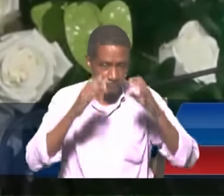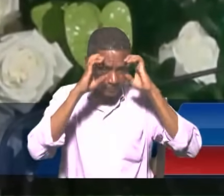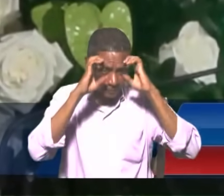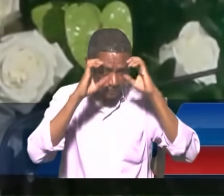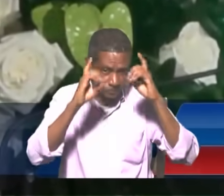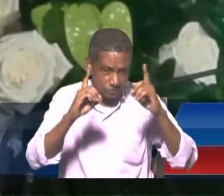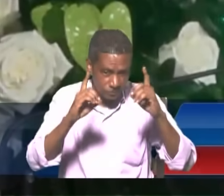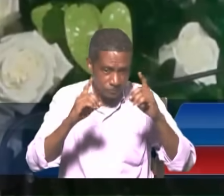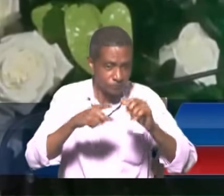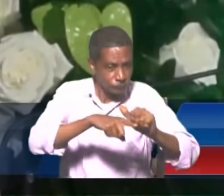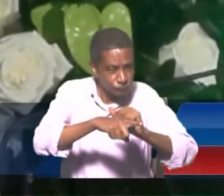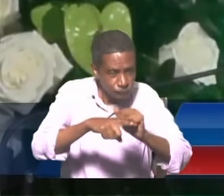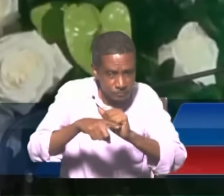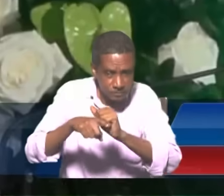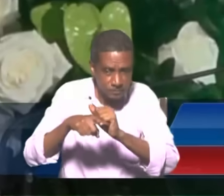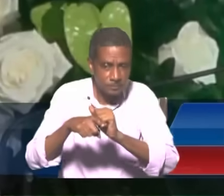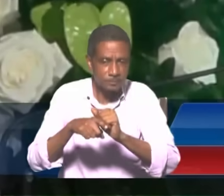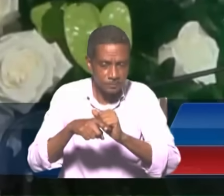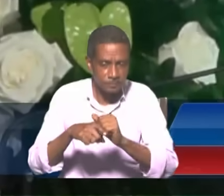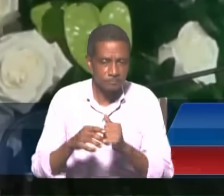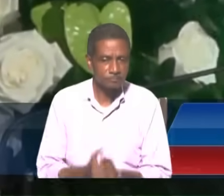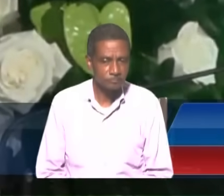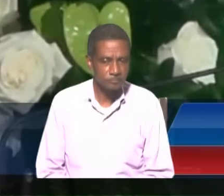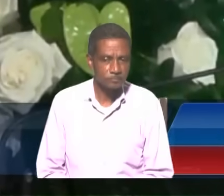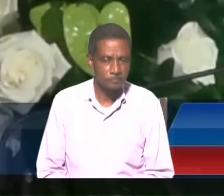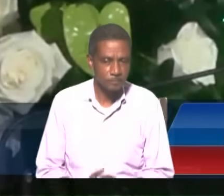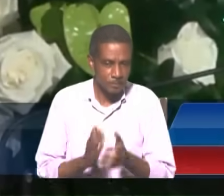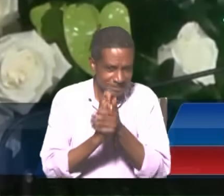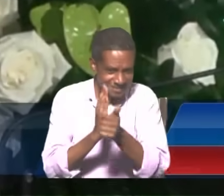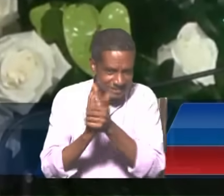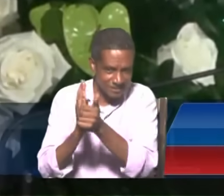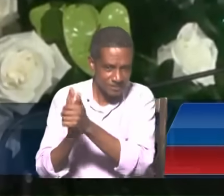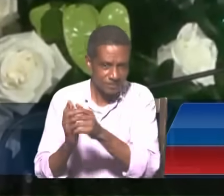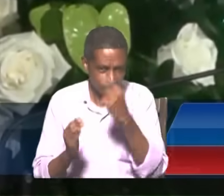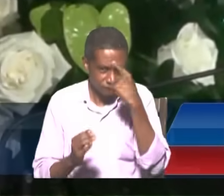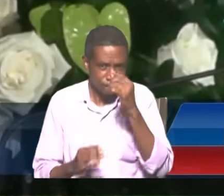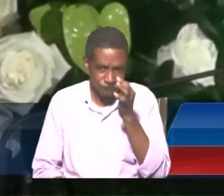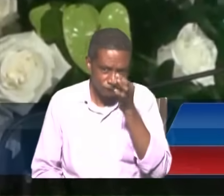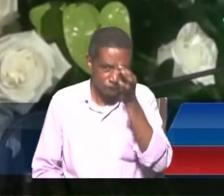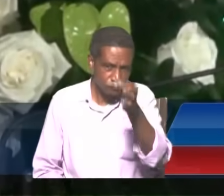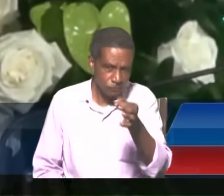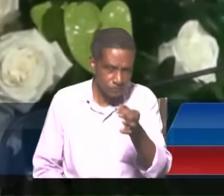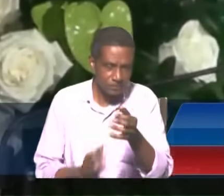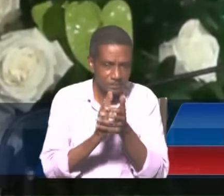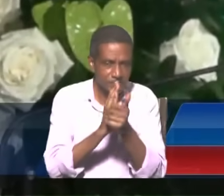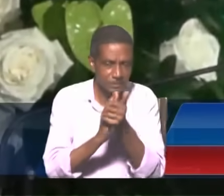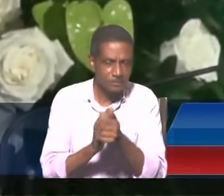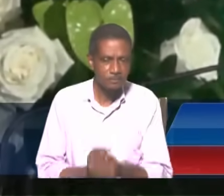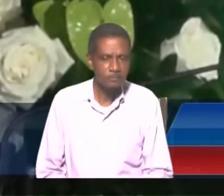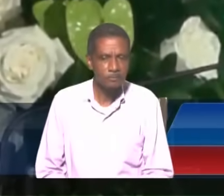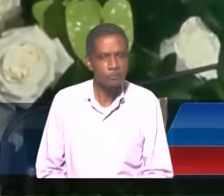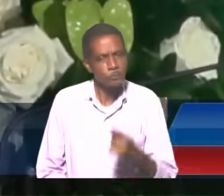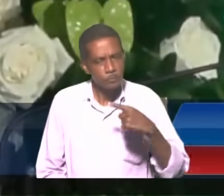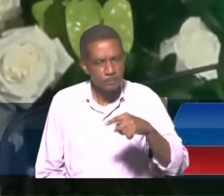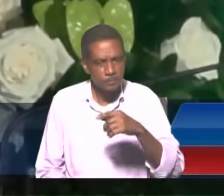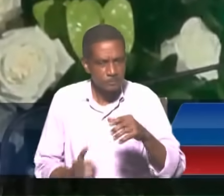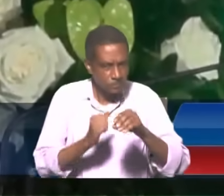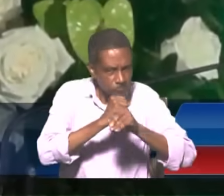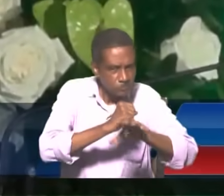educational training, TVET skills for future-ready skills. It must promote